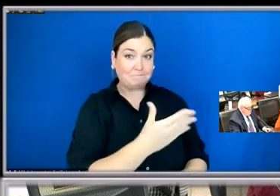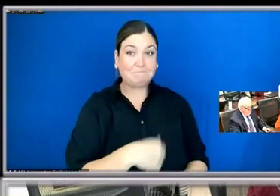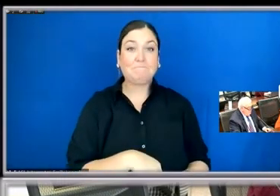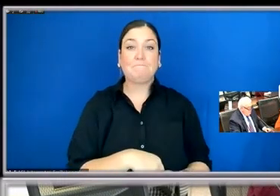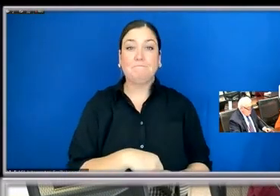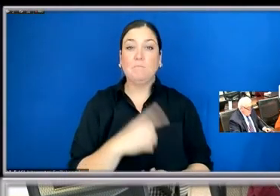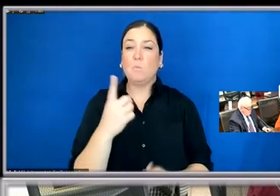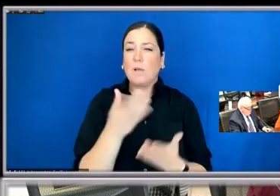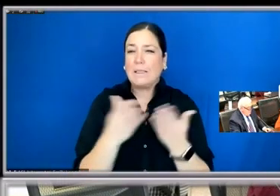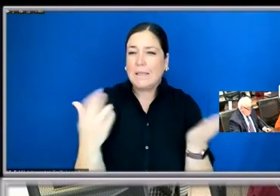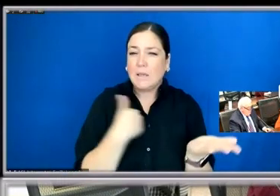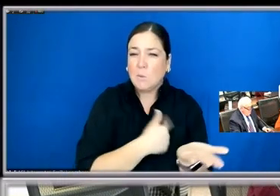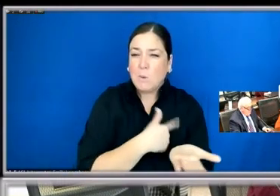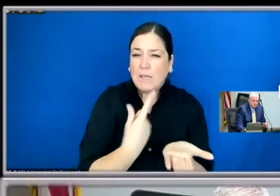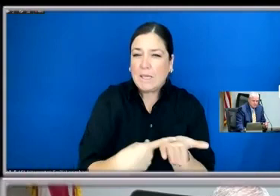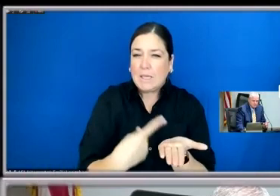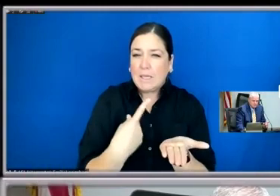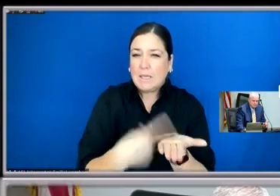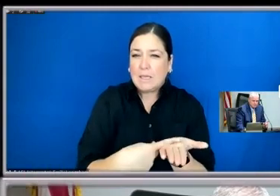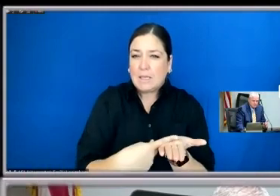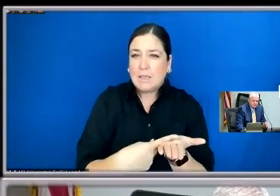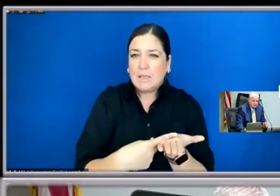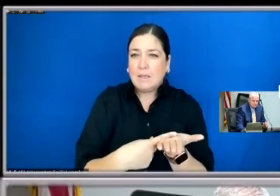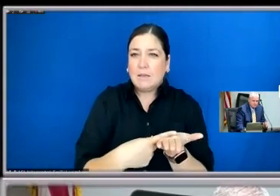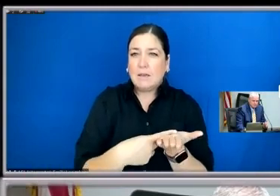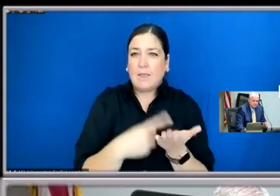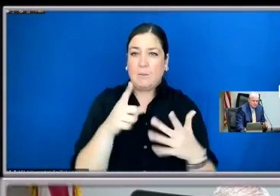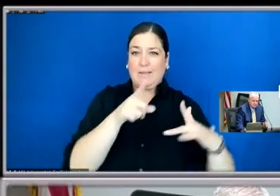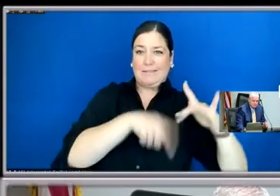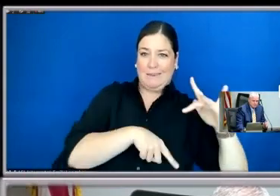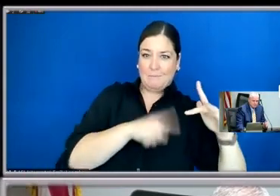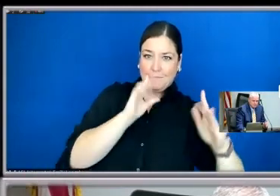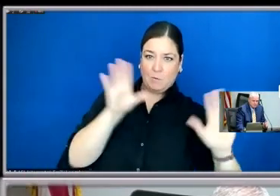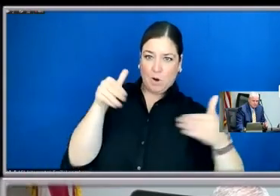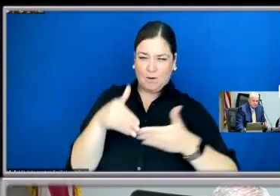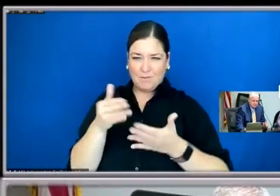went over to get to the financial report is the